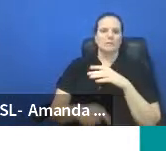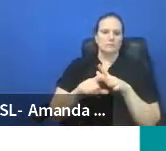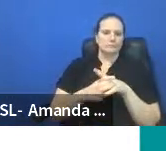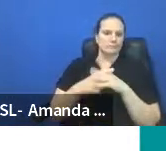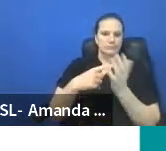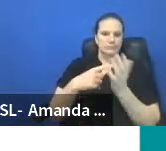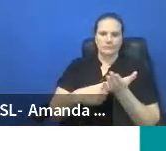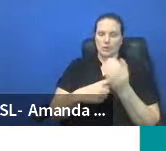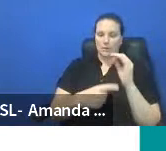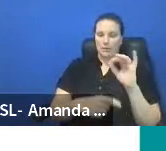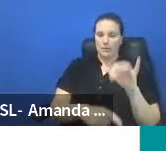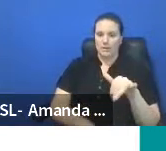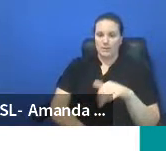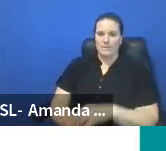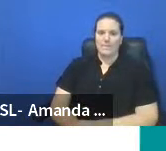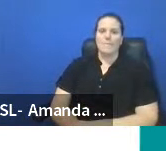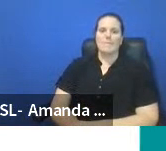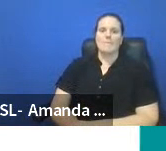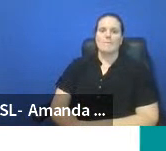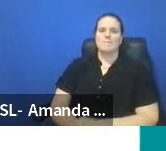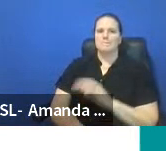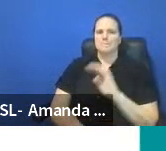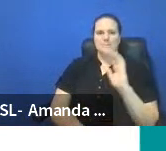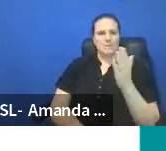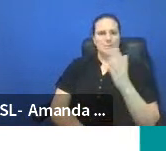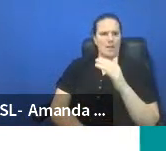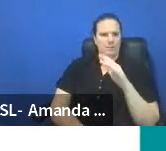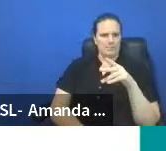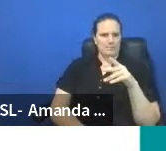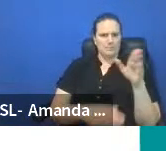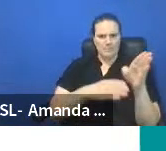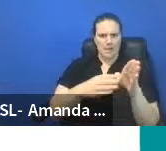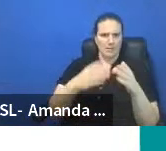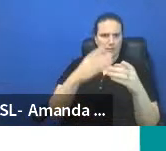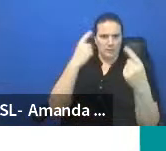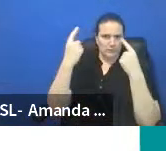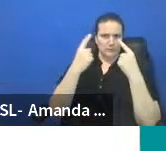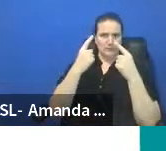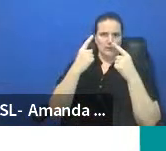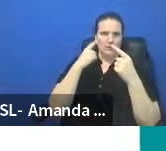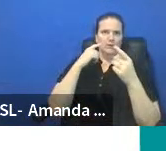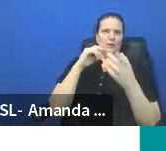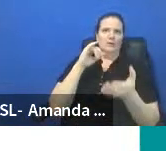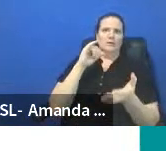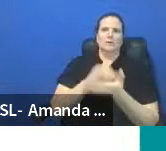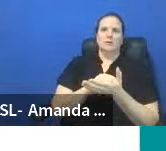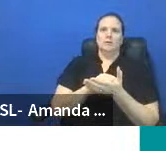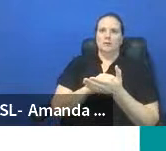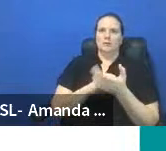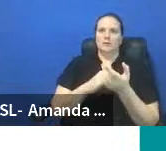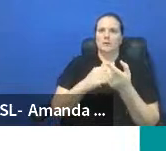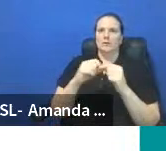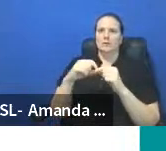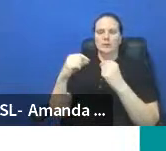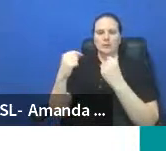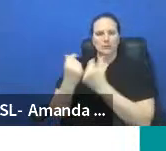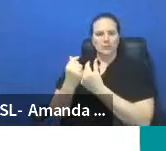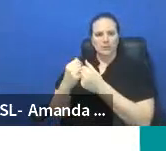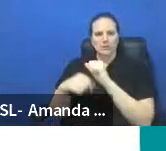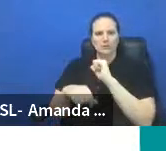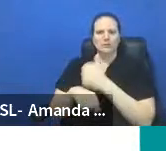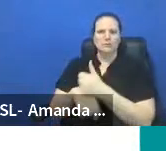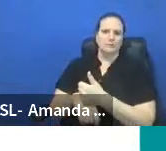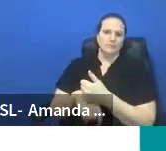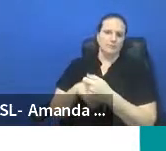and it seems like a path that will be considered to make sure that we are going to these groups that we have set up to